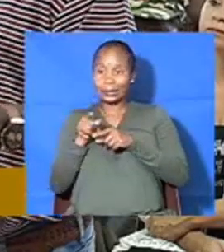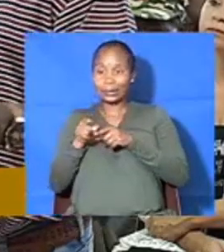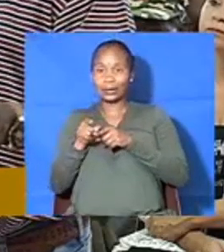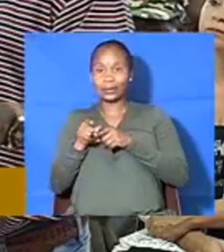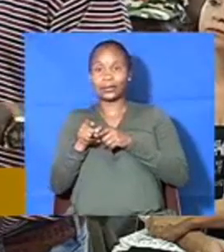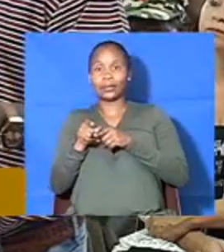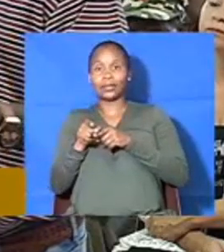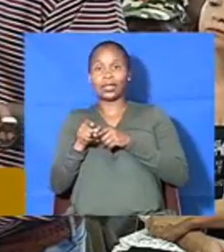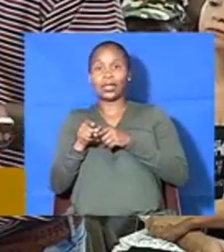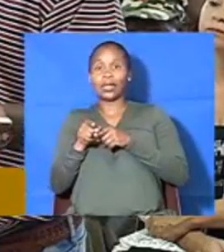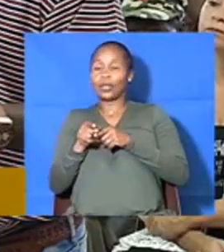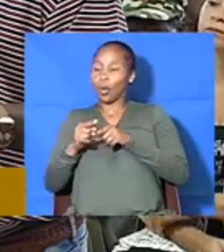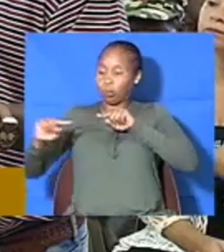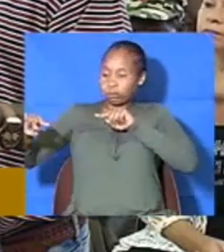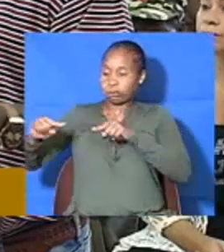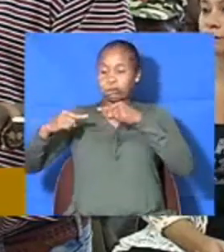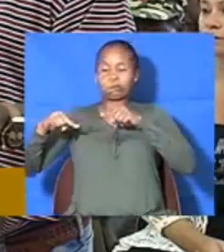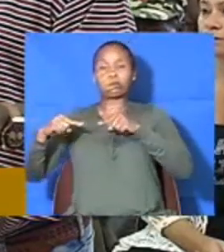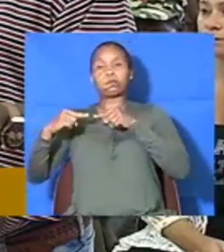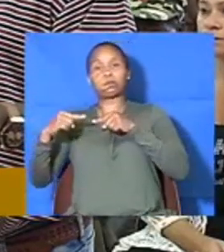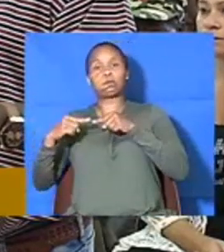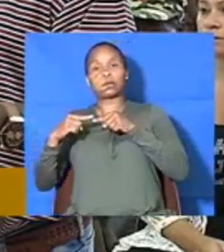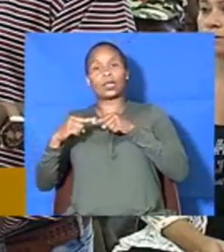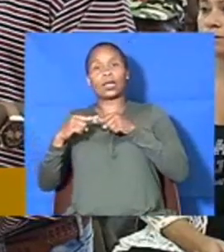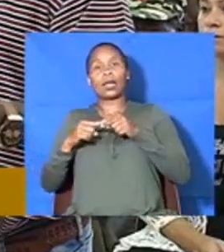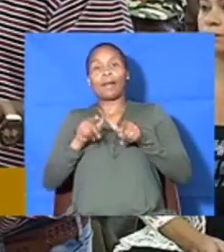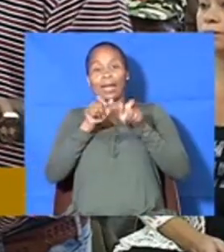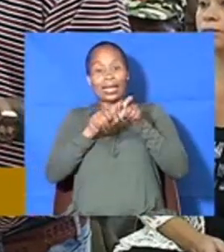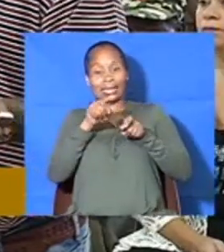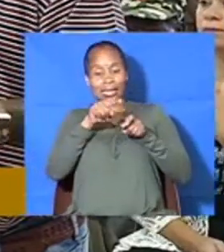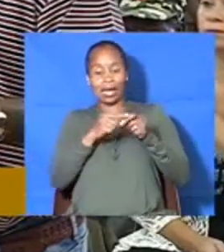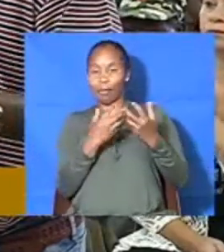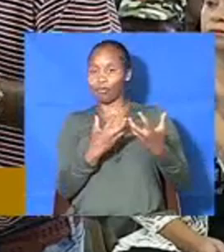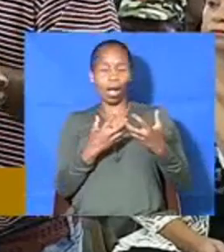aid. Gems. Gems.